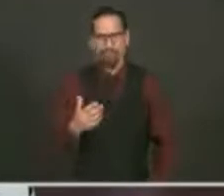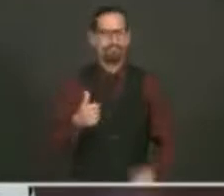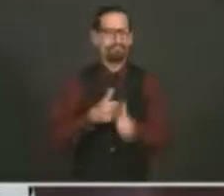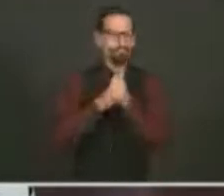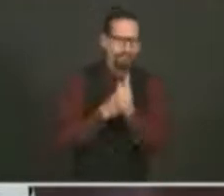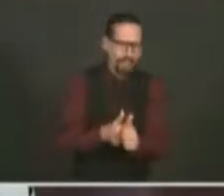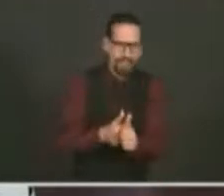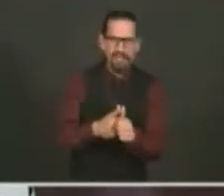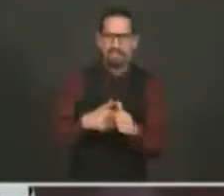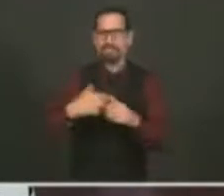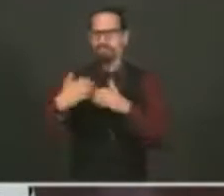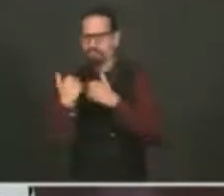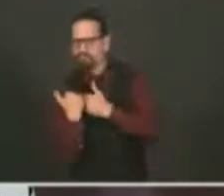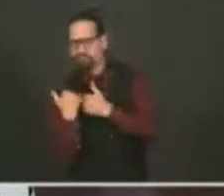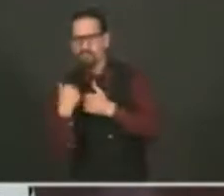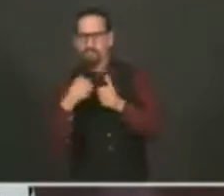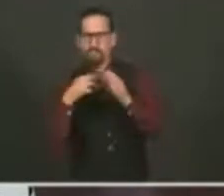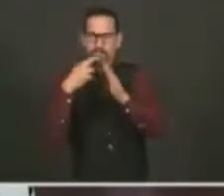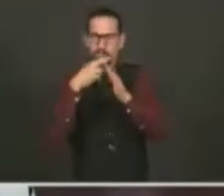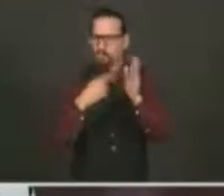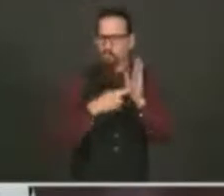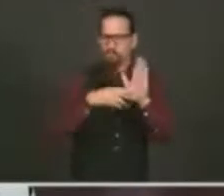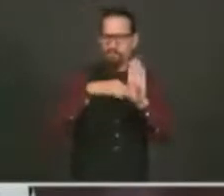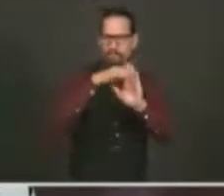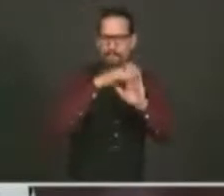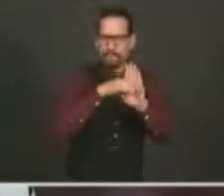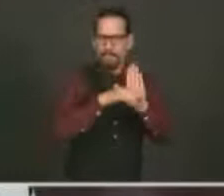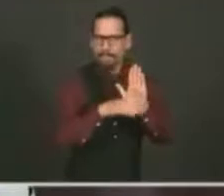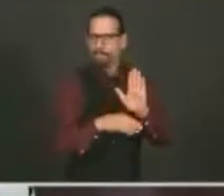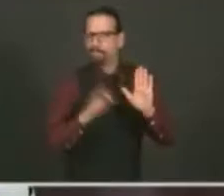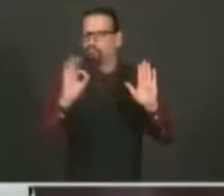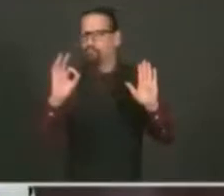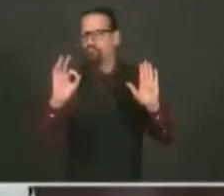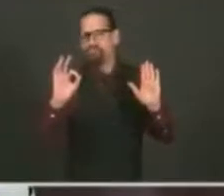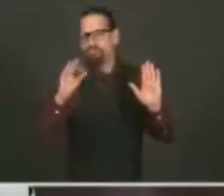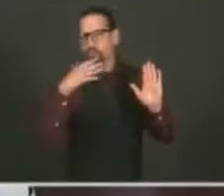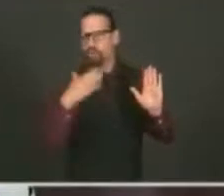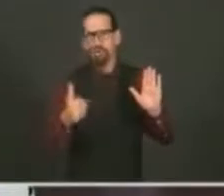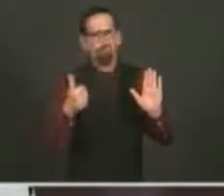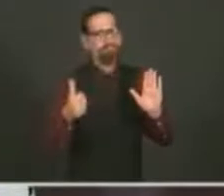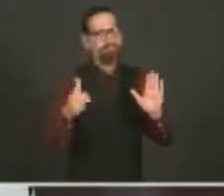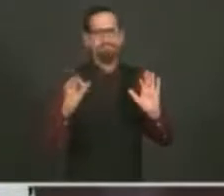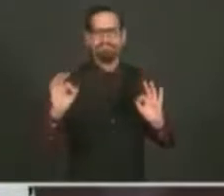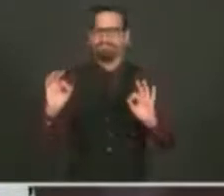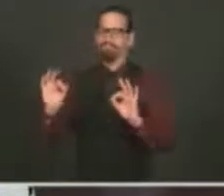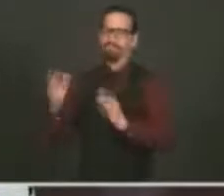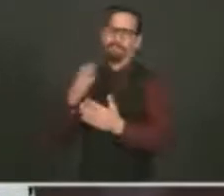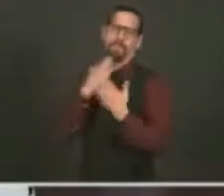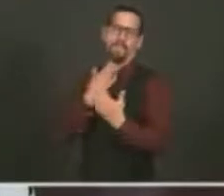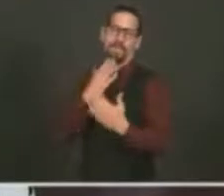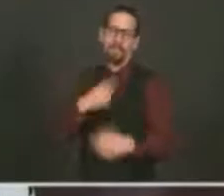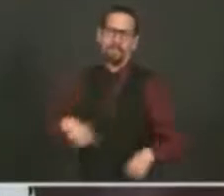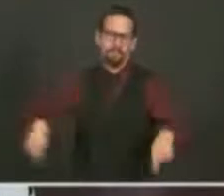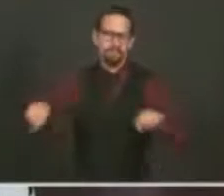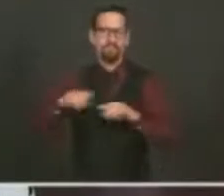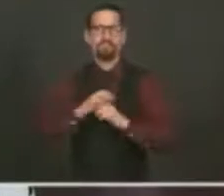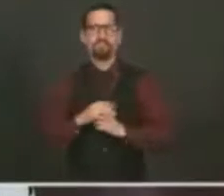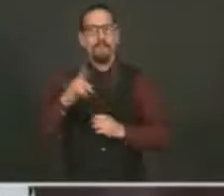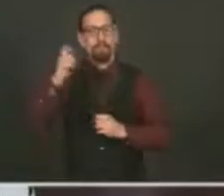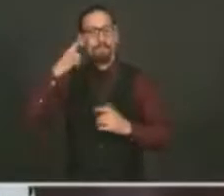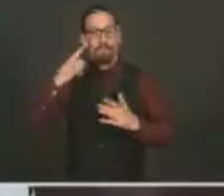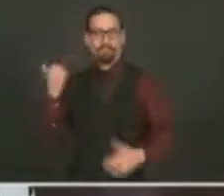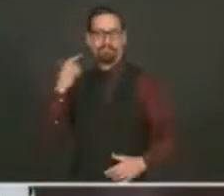and safe. I give kudos to you. We are grateful for that, and I'll reiterate what the governor said. Most